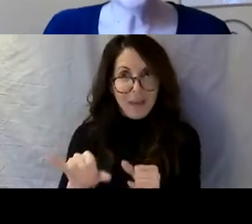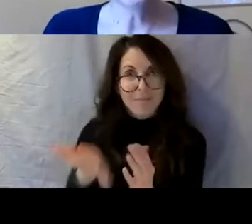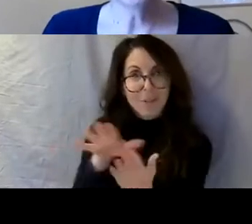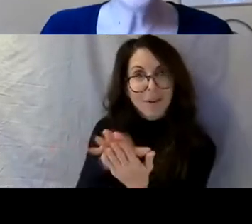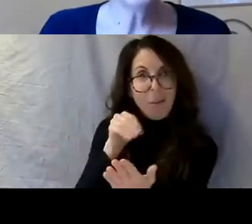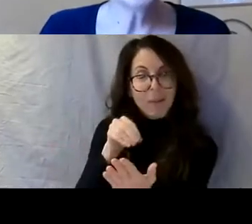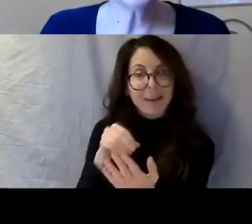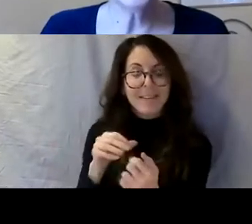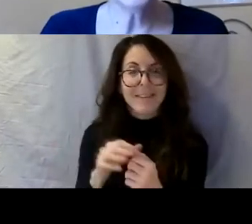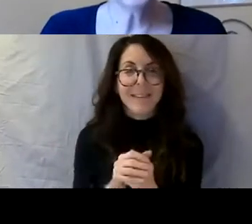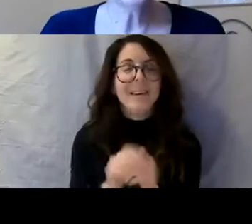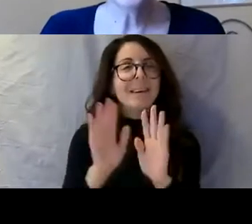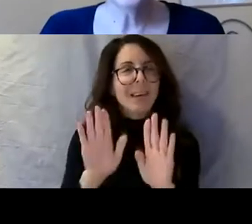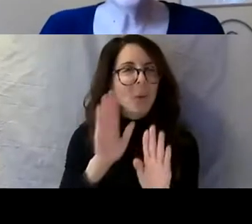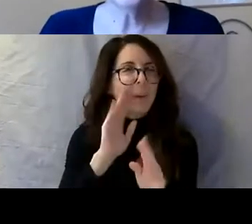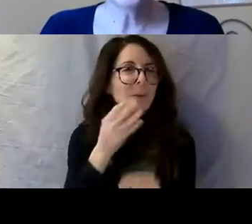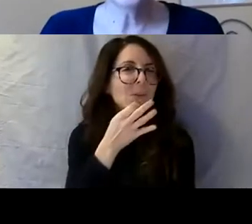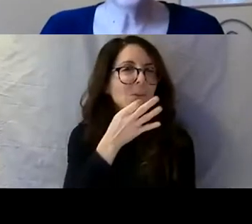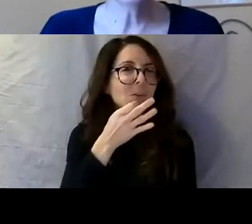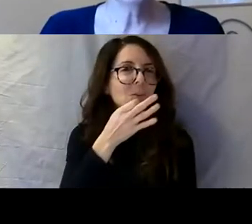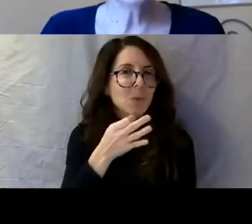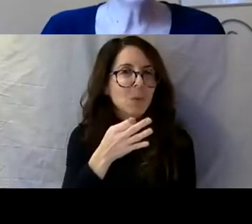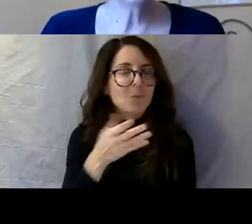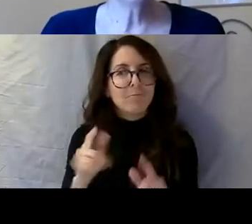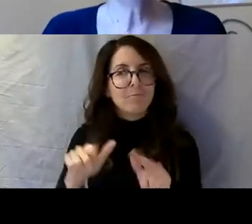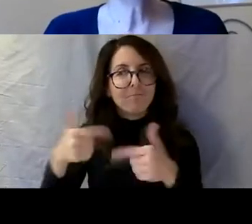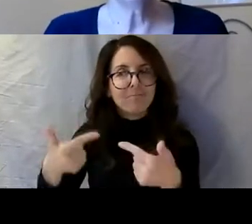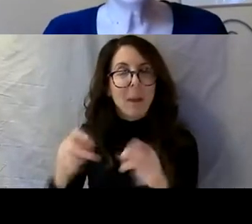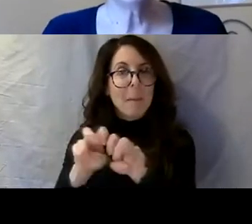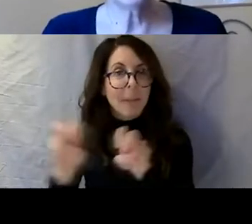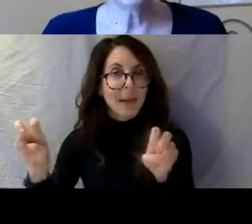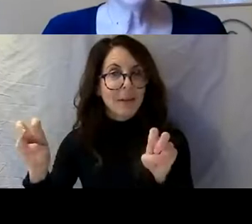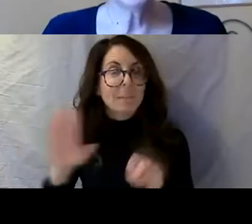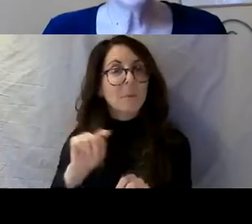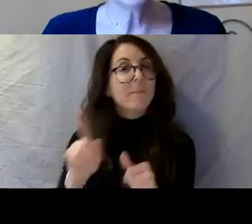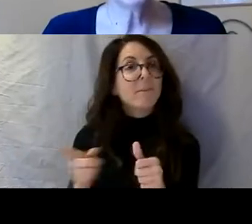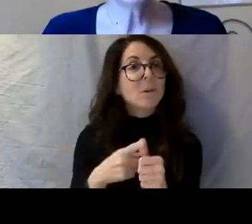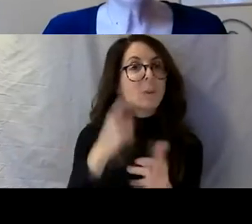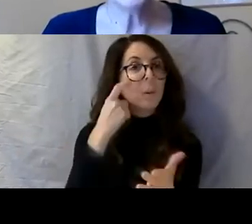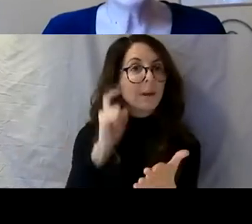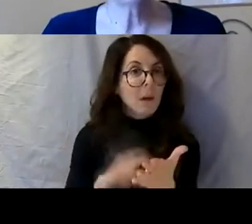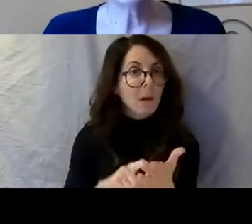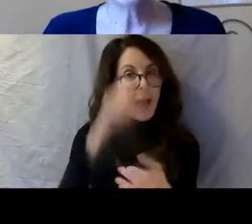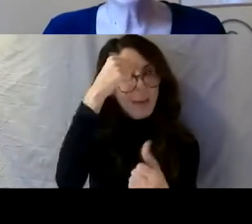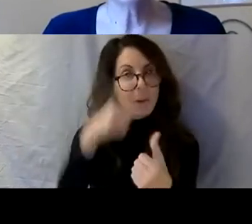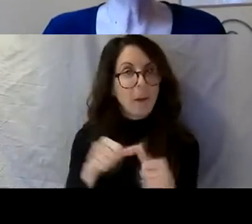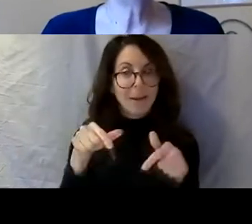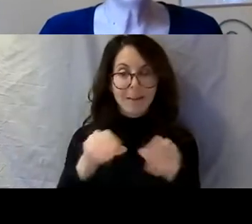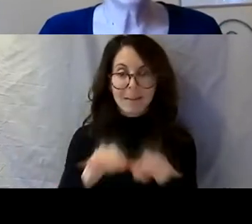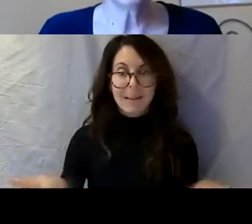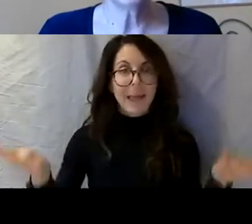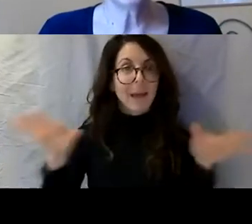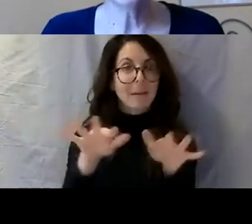Before we call on our panelists, we'd like to acknowledge and remember that the land we're on has